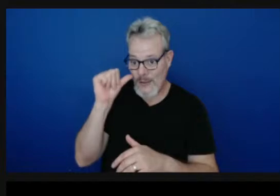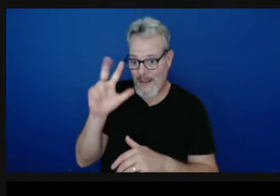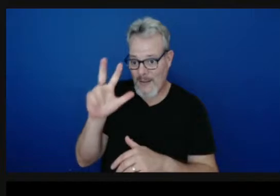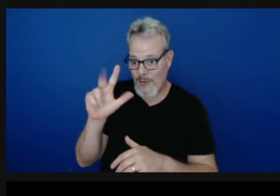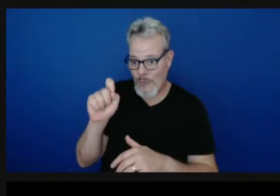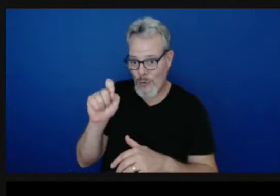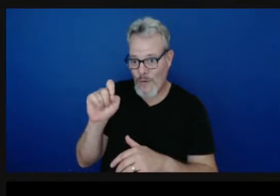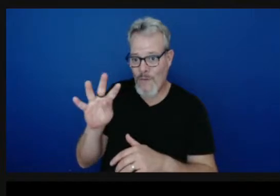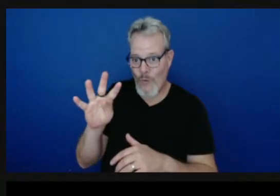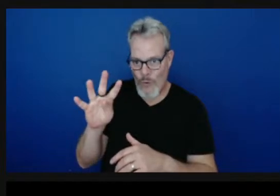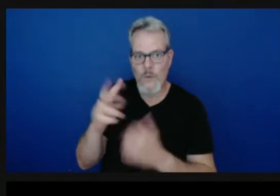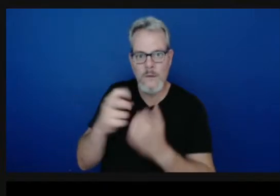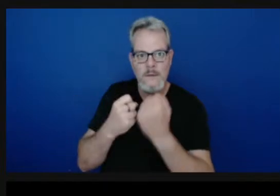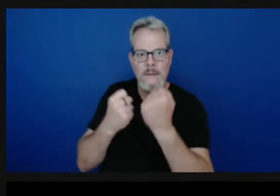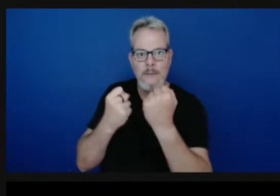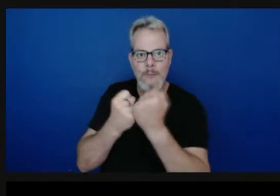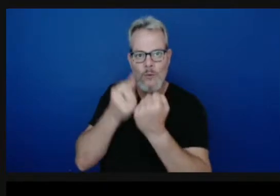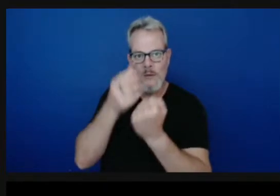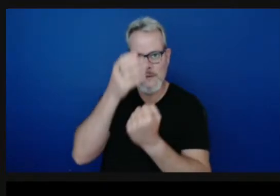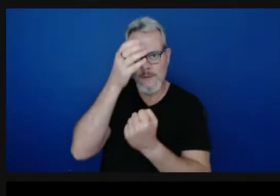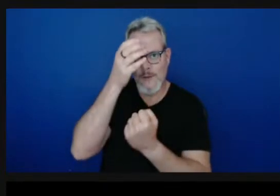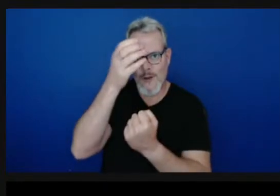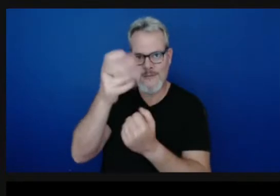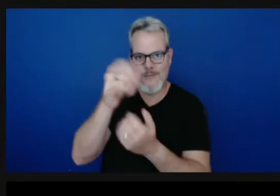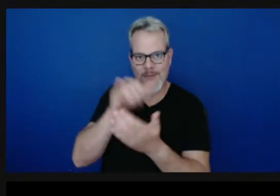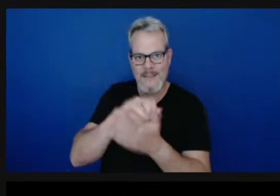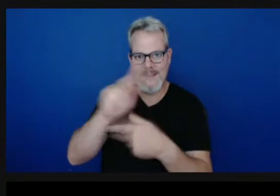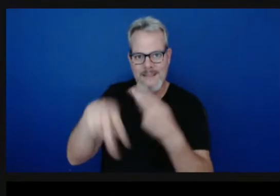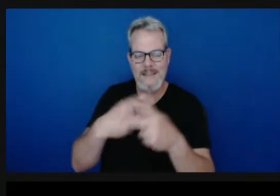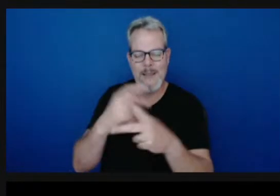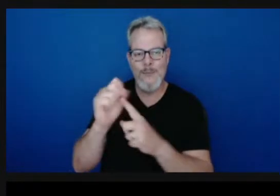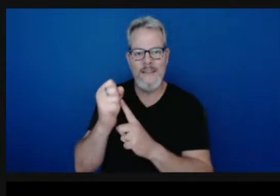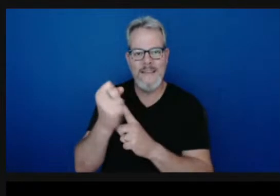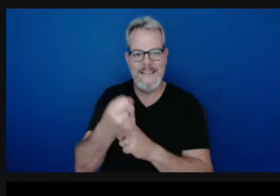of conditions you need to have those kind of earthquakes.